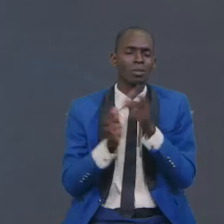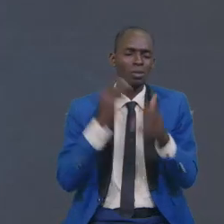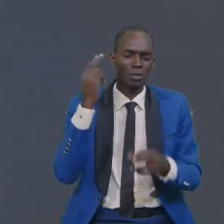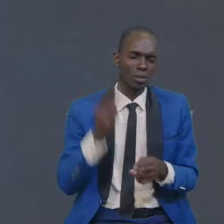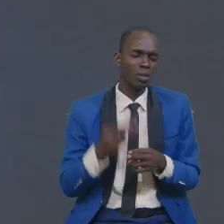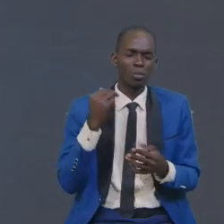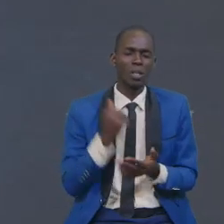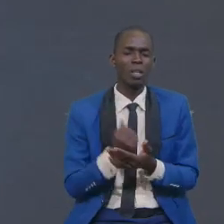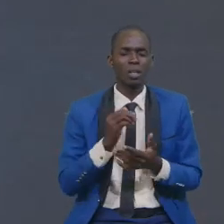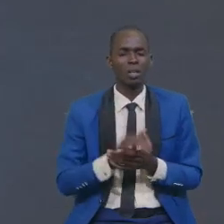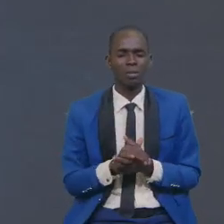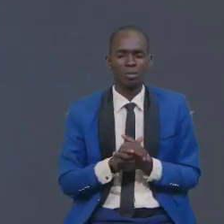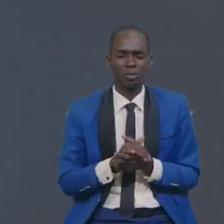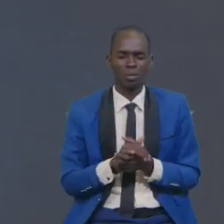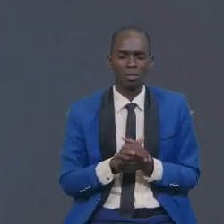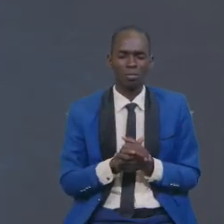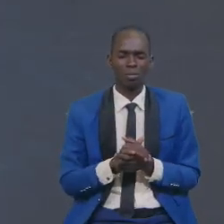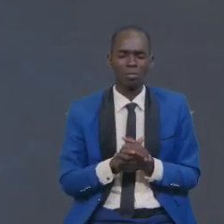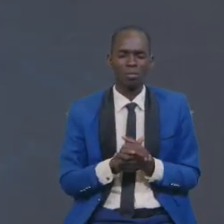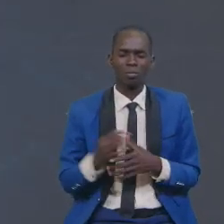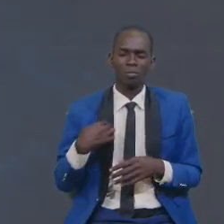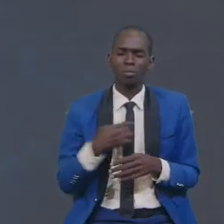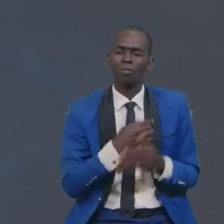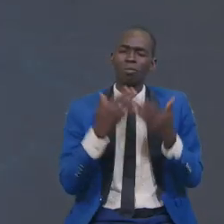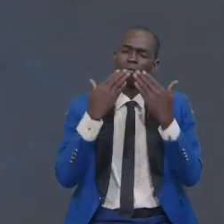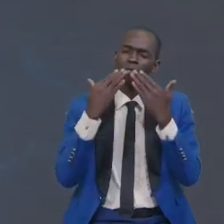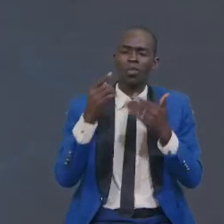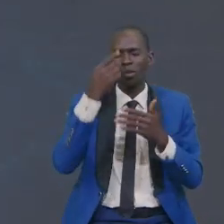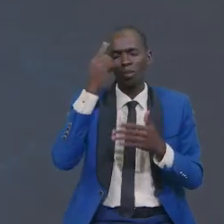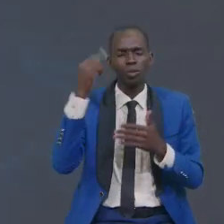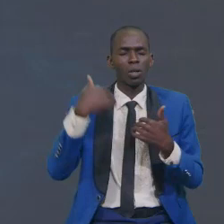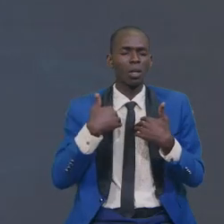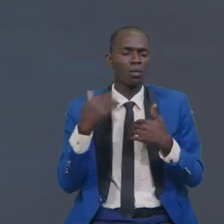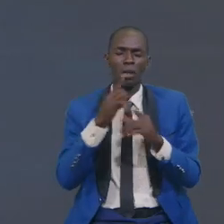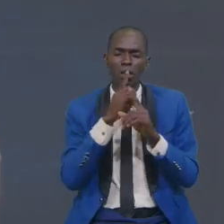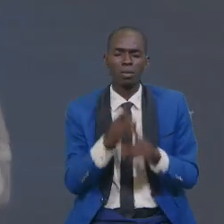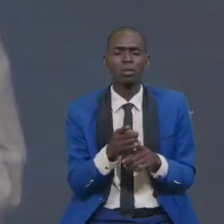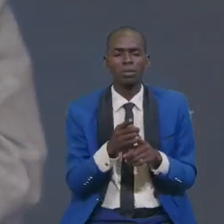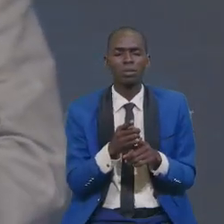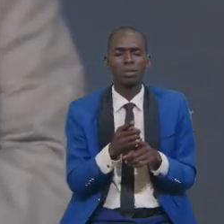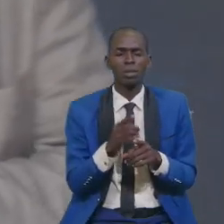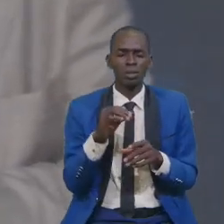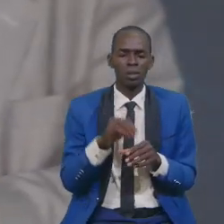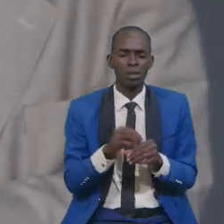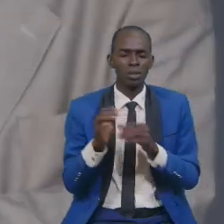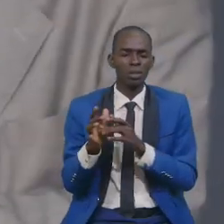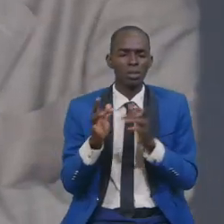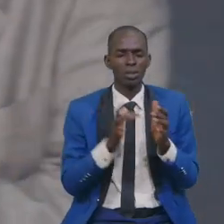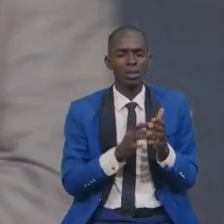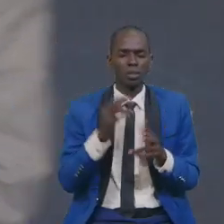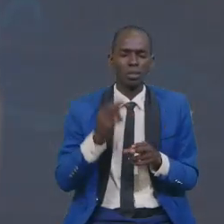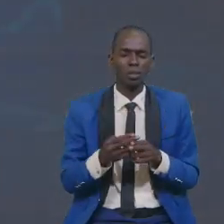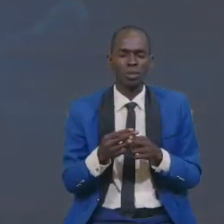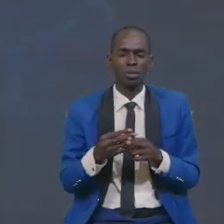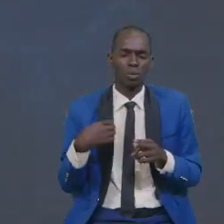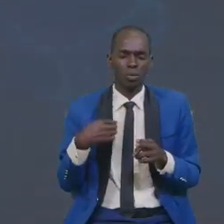name we thank you because we know you haven't searched in Jesus name